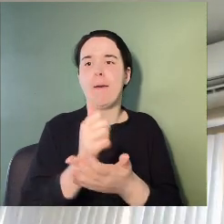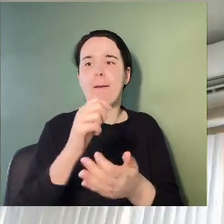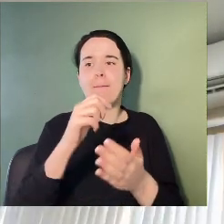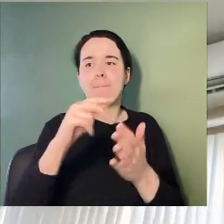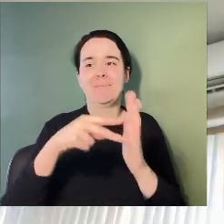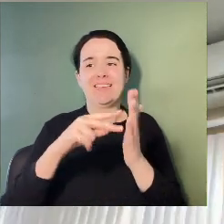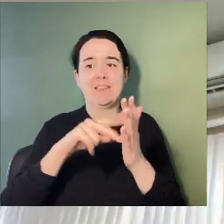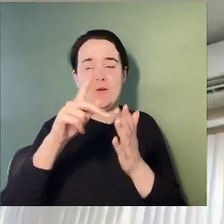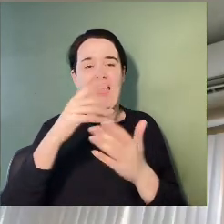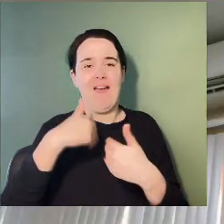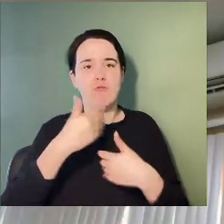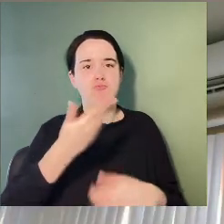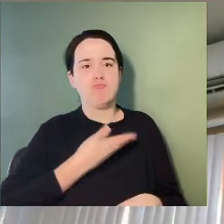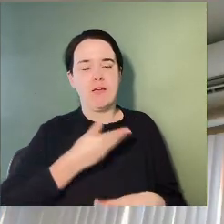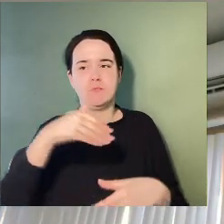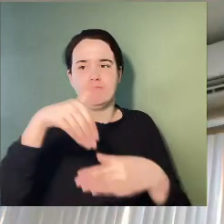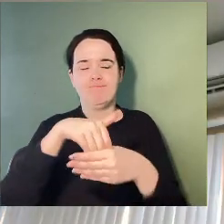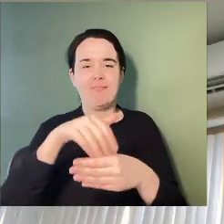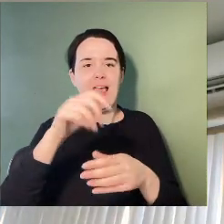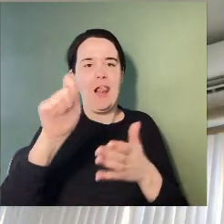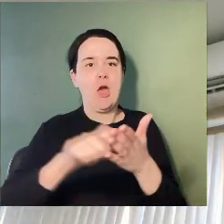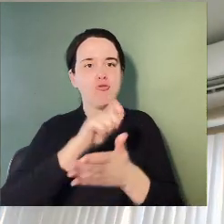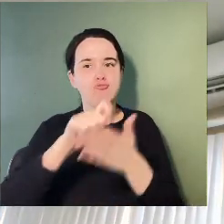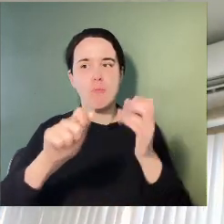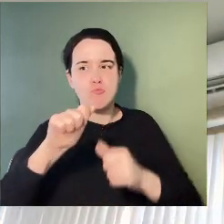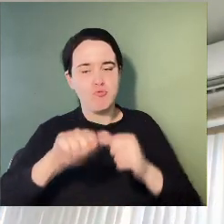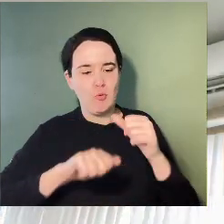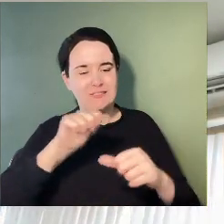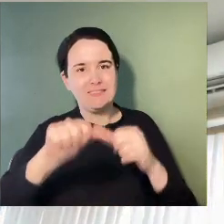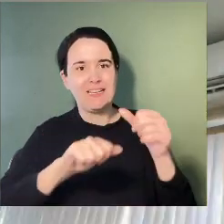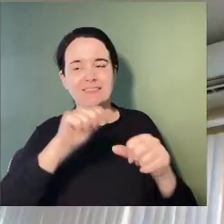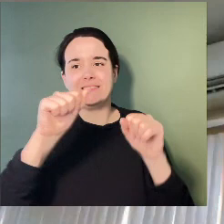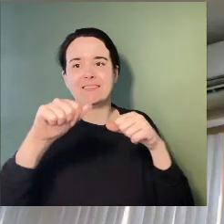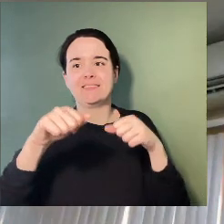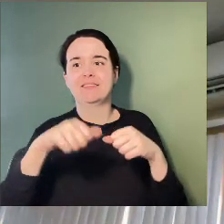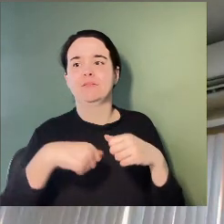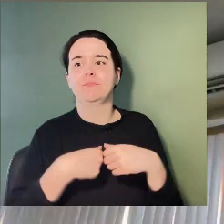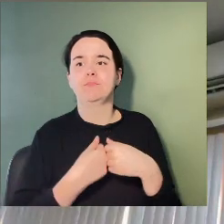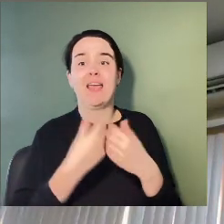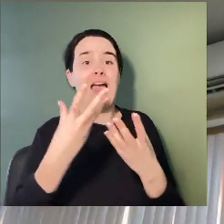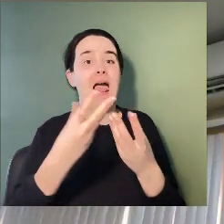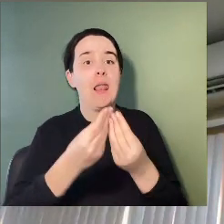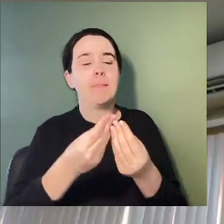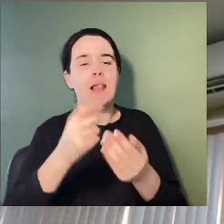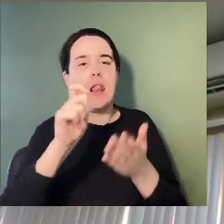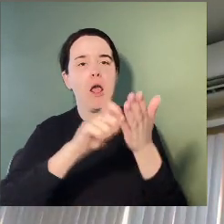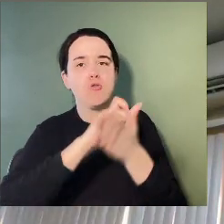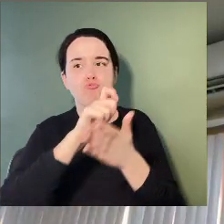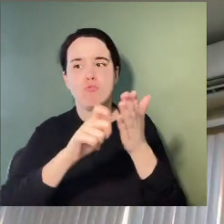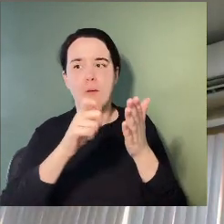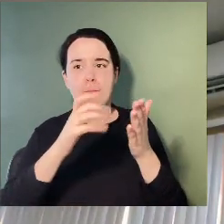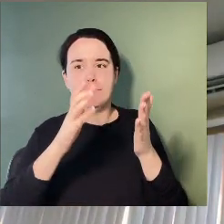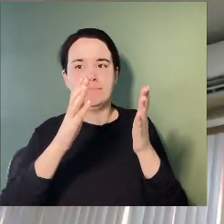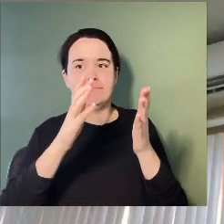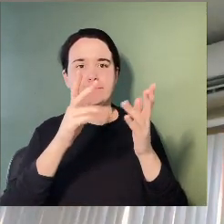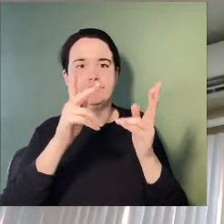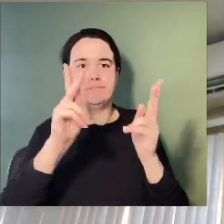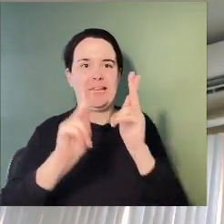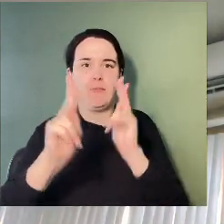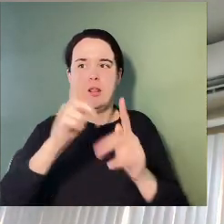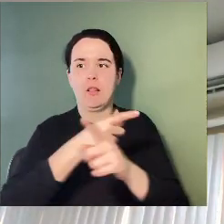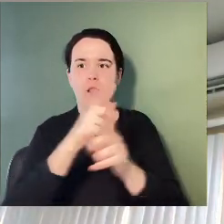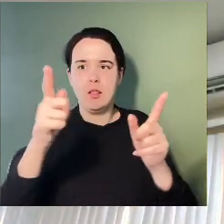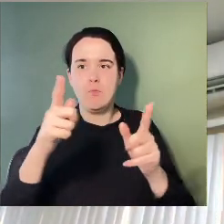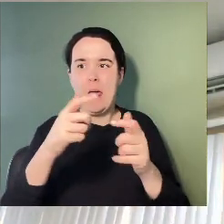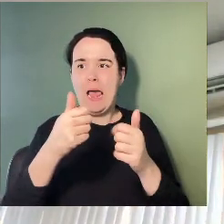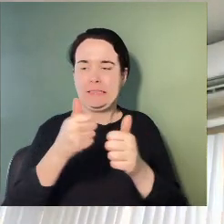electoral process. That also helps the electoral body to prepare better, to put assistive tools in